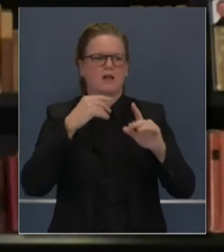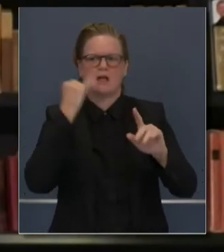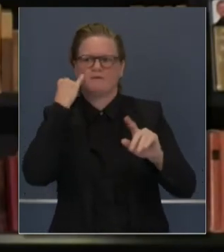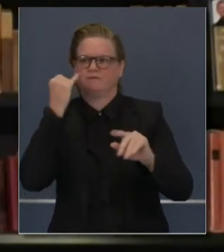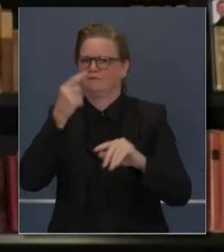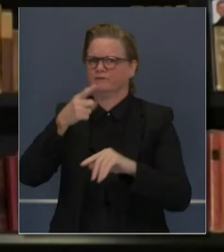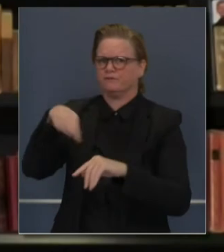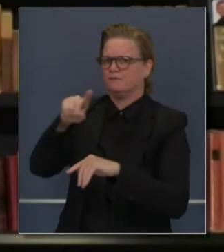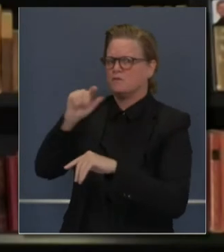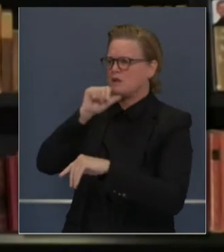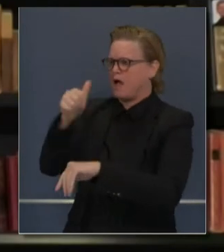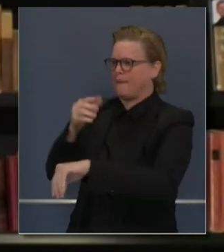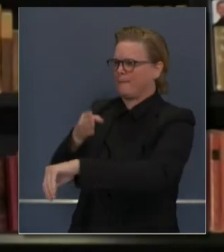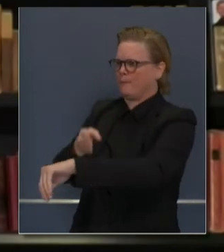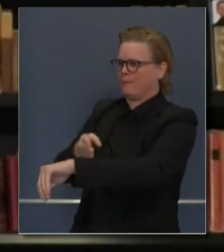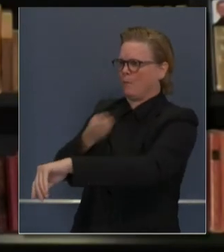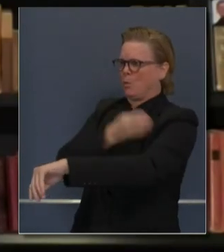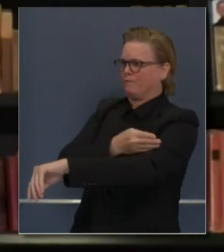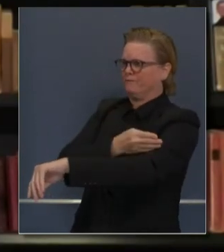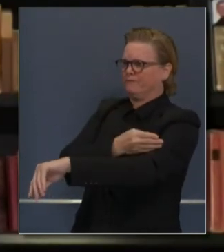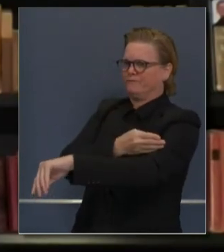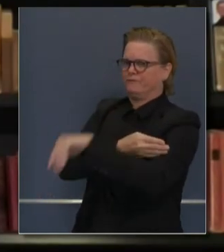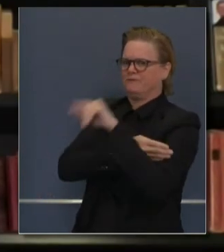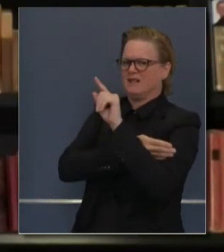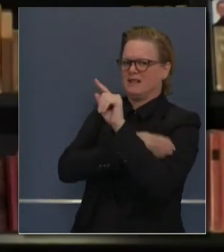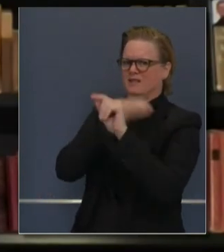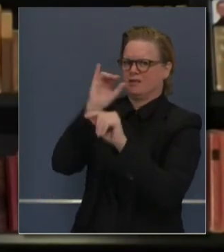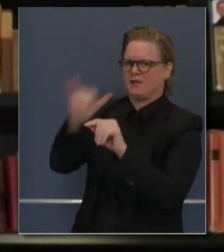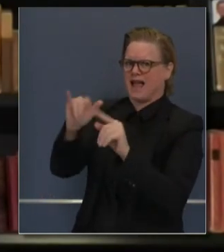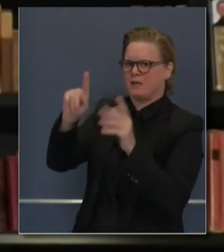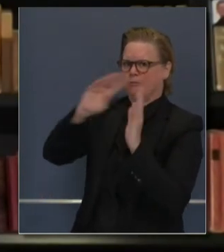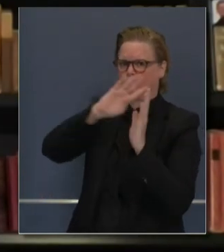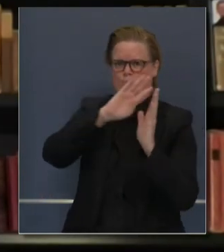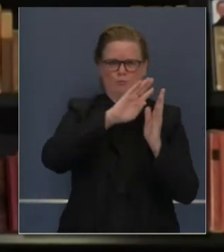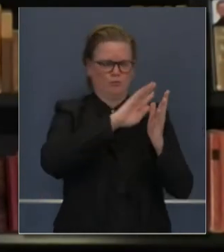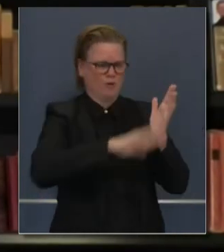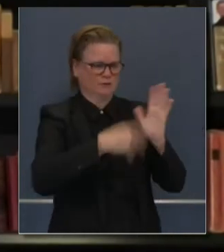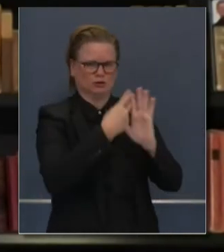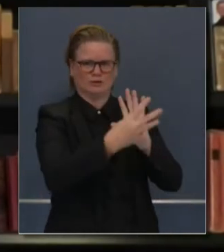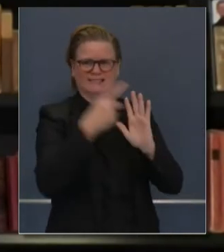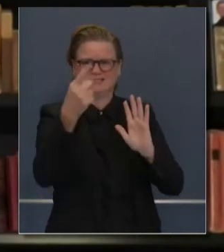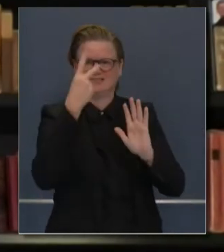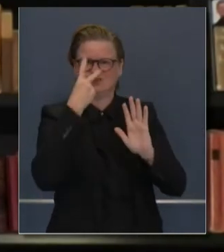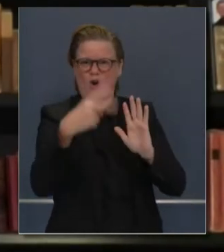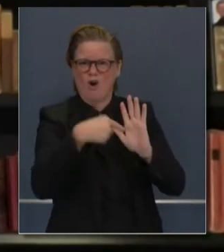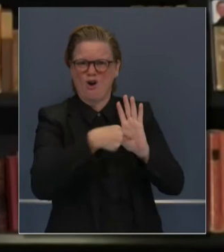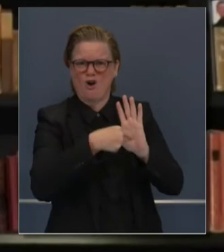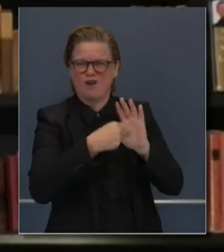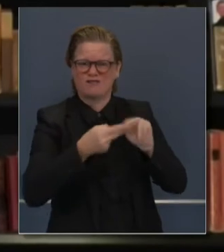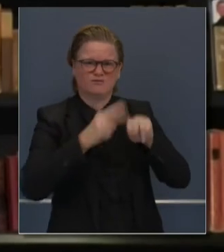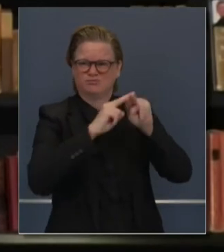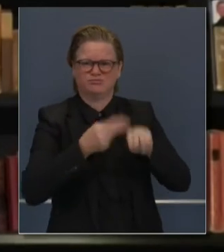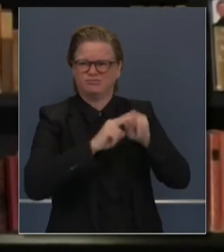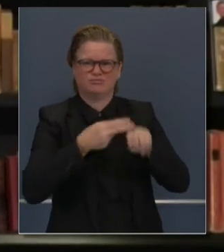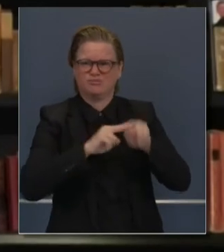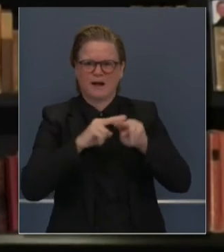a chart that says if we just sit back and we